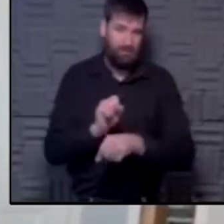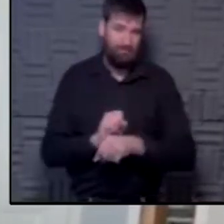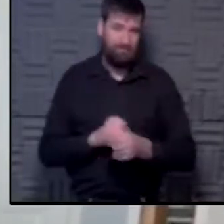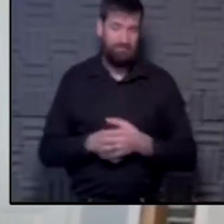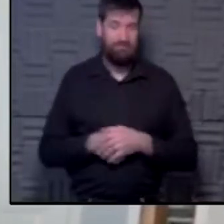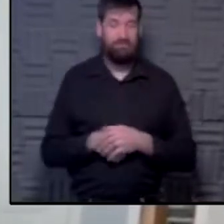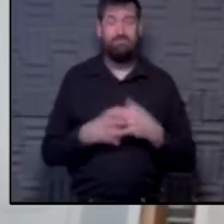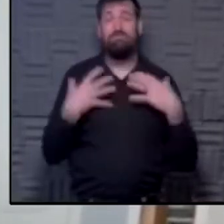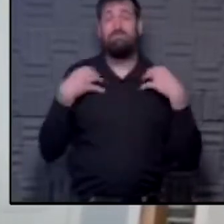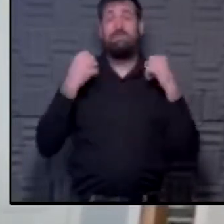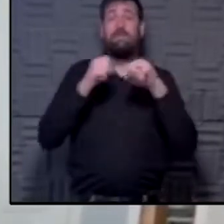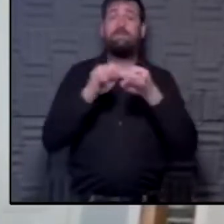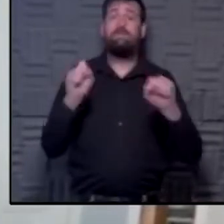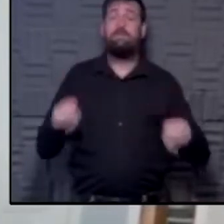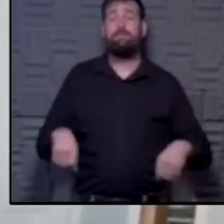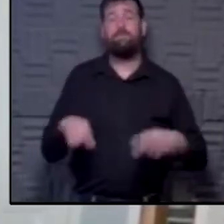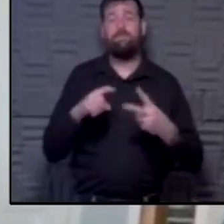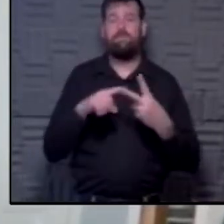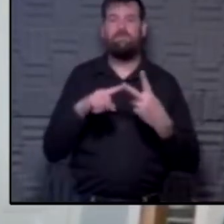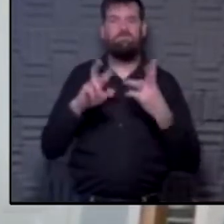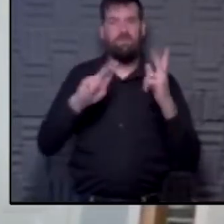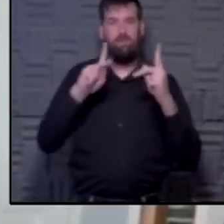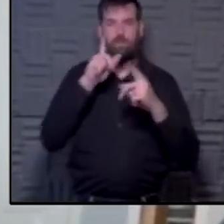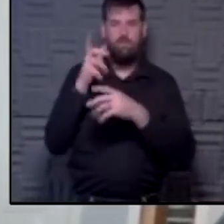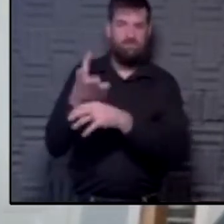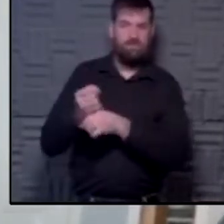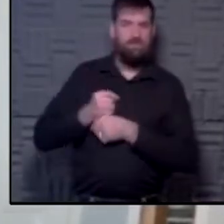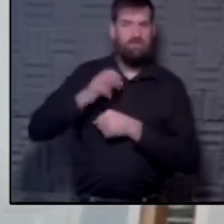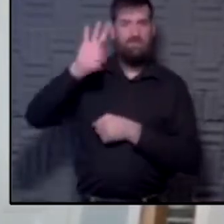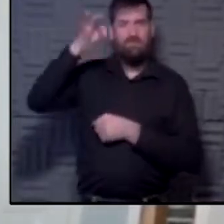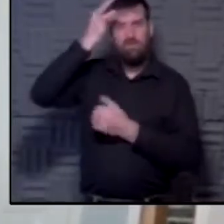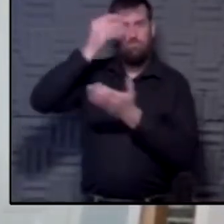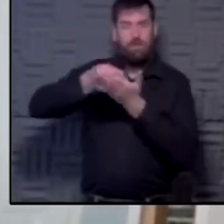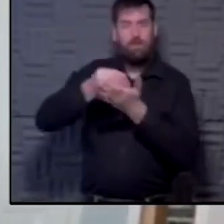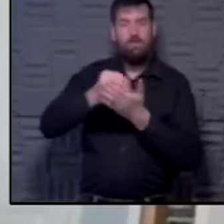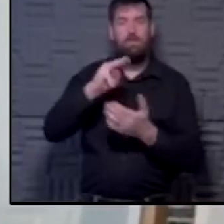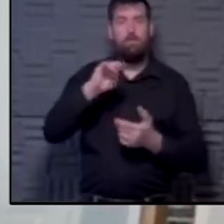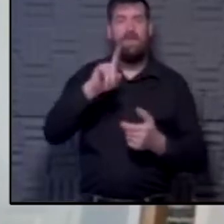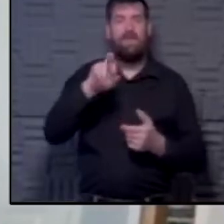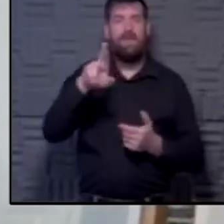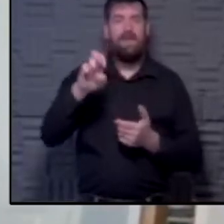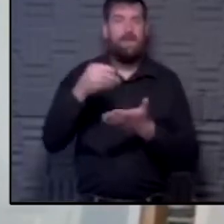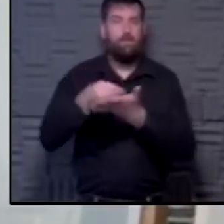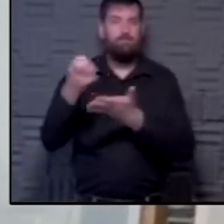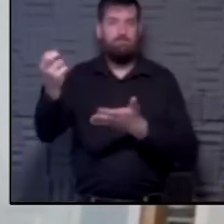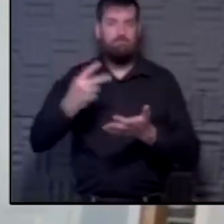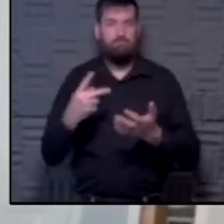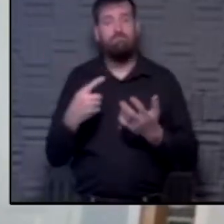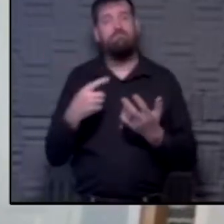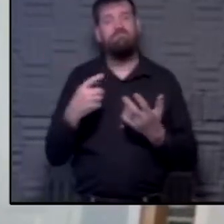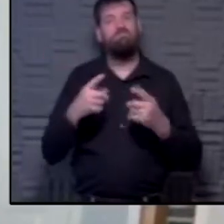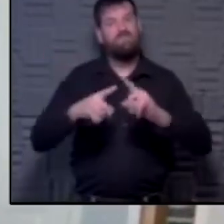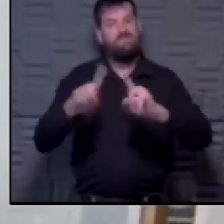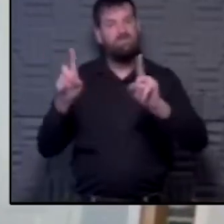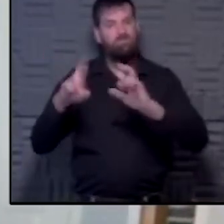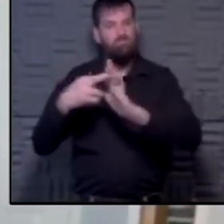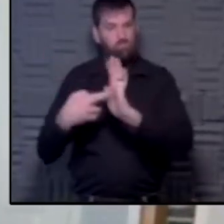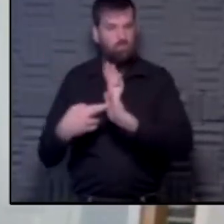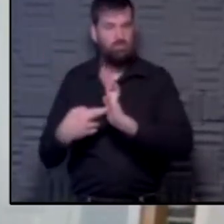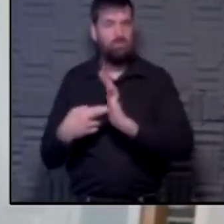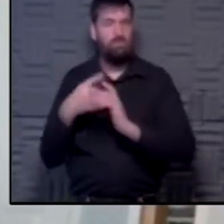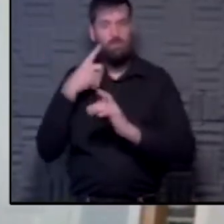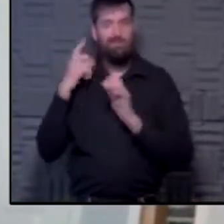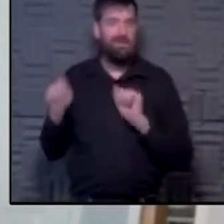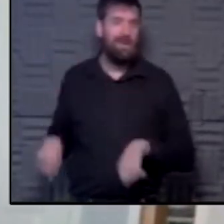health systems and folks who get federal monies through Medicare reimbursement and things like that will have a different set of rules in terms of what they